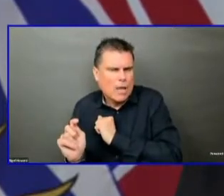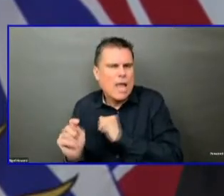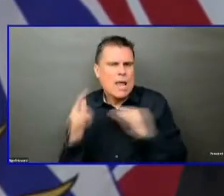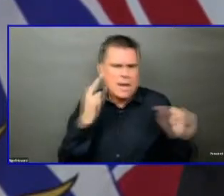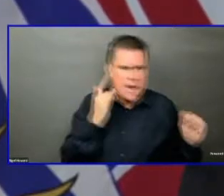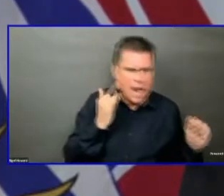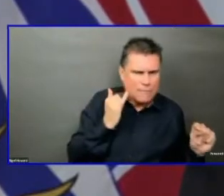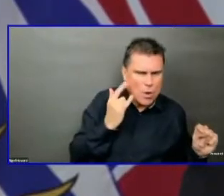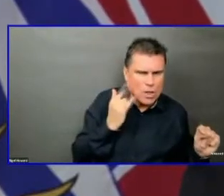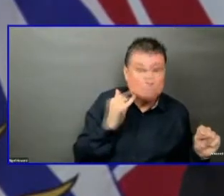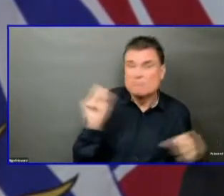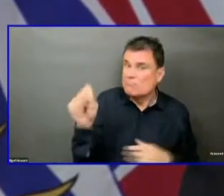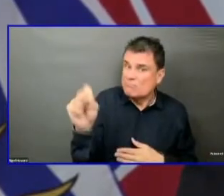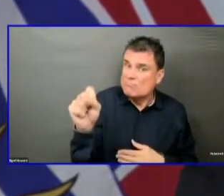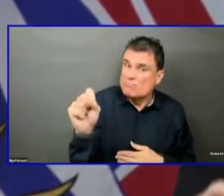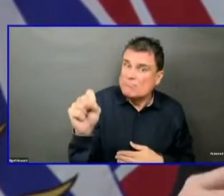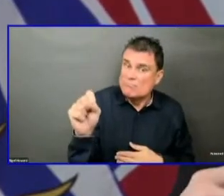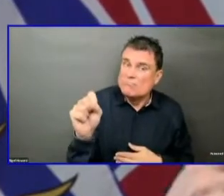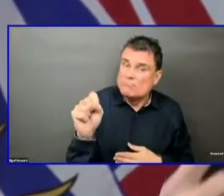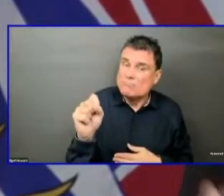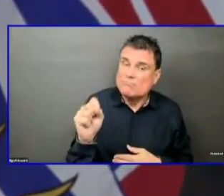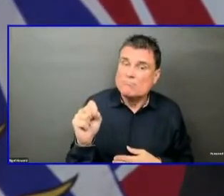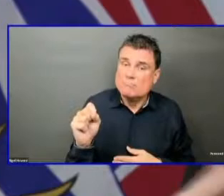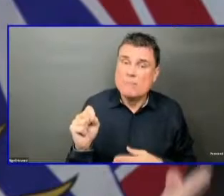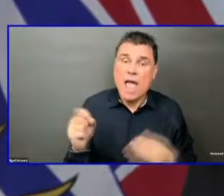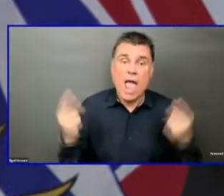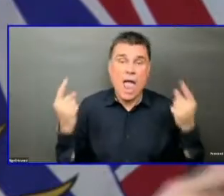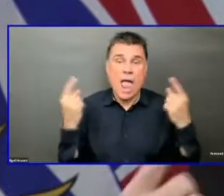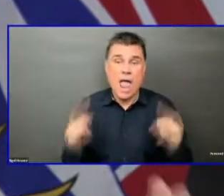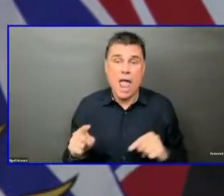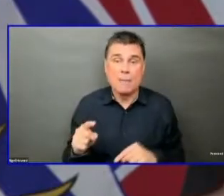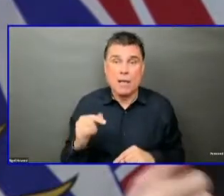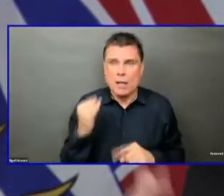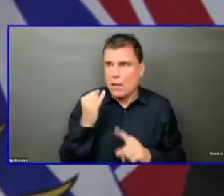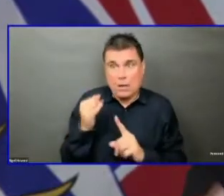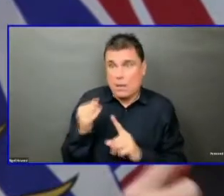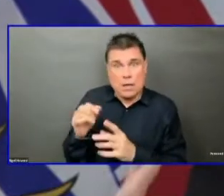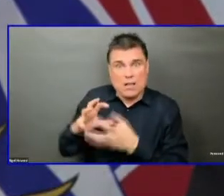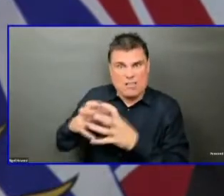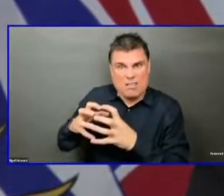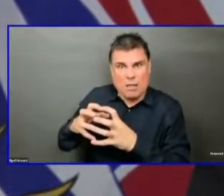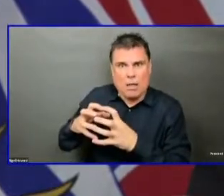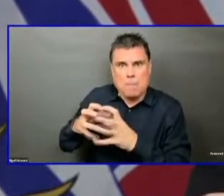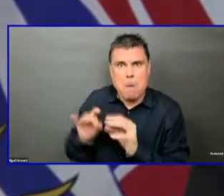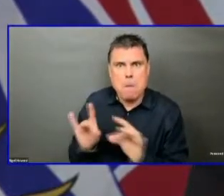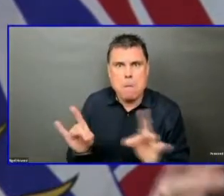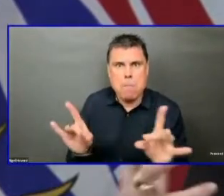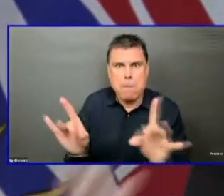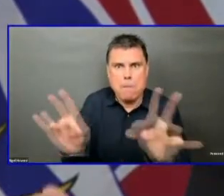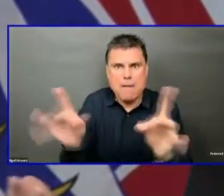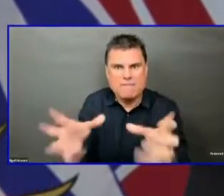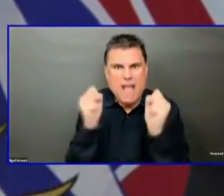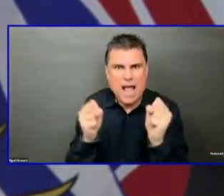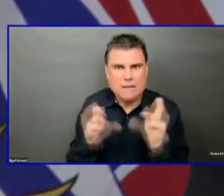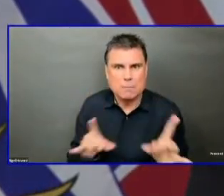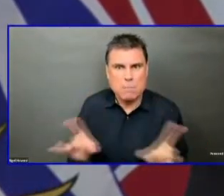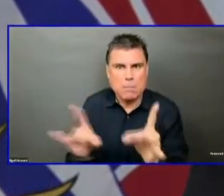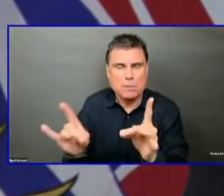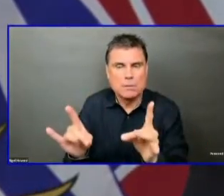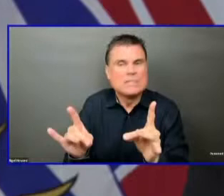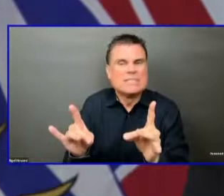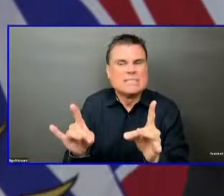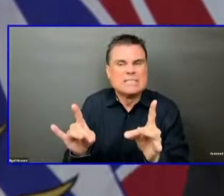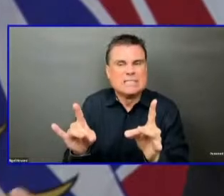have a lot of transmission in the community, there's more opportunity for these mutations to happen and for them to lead